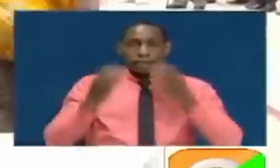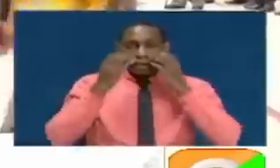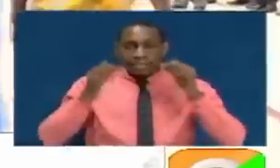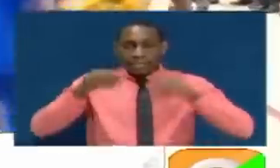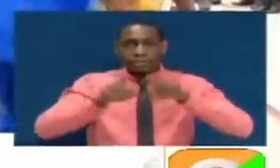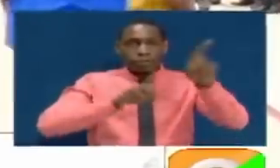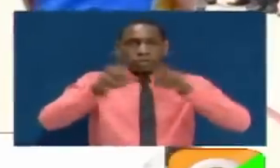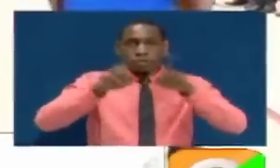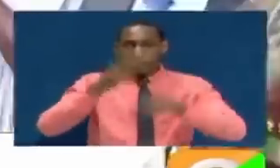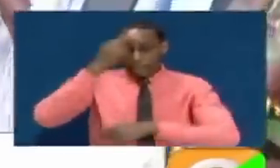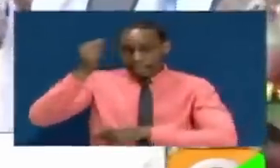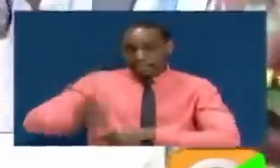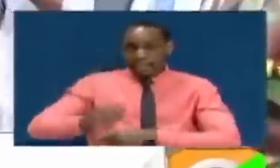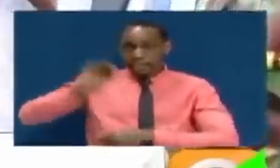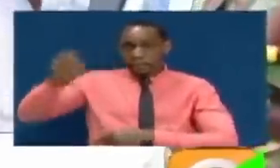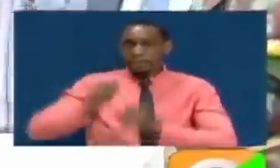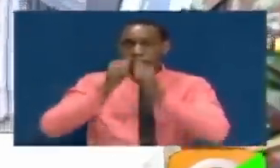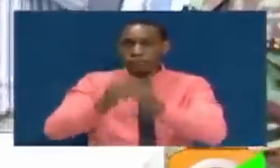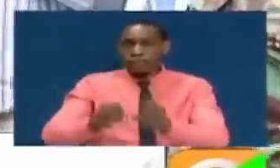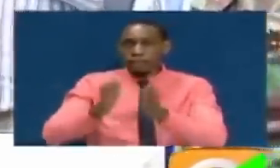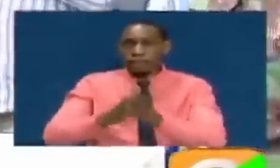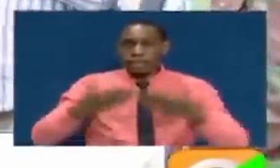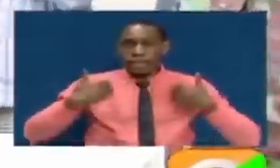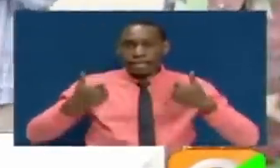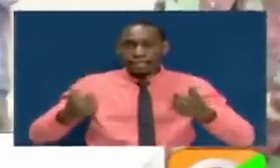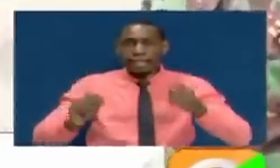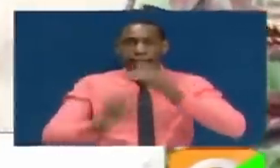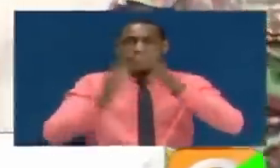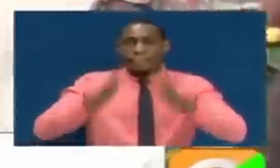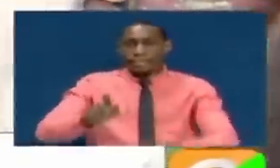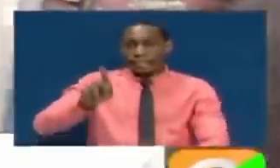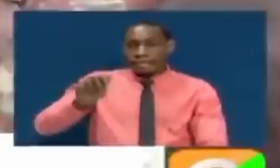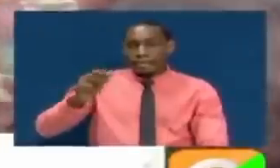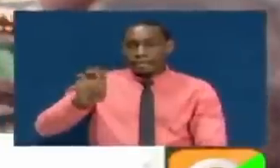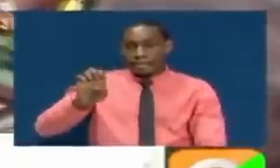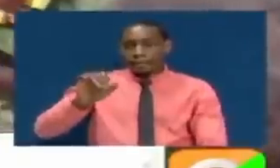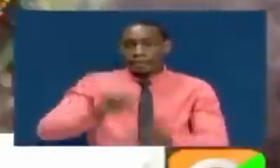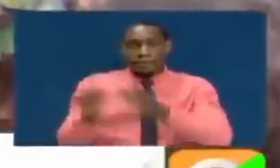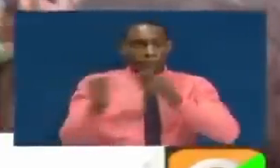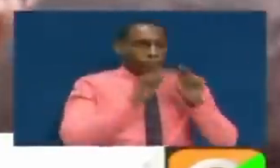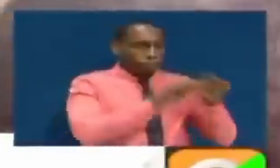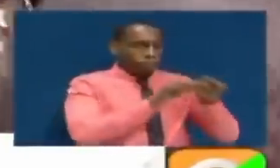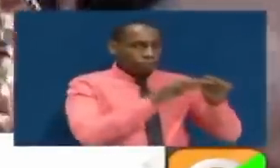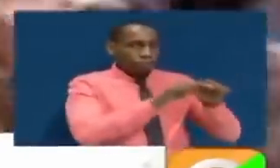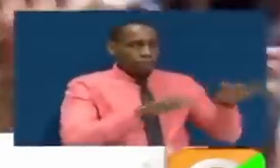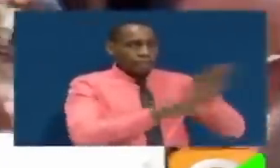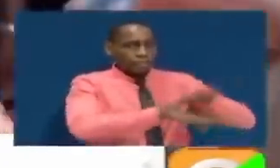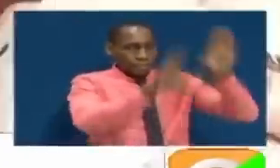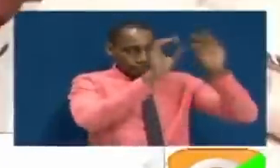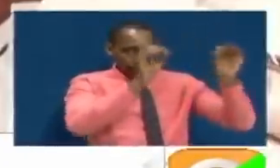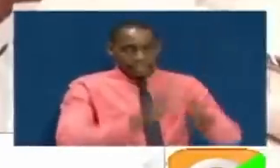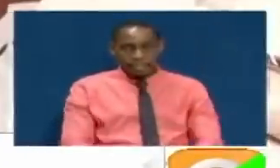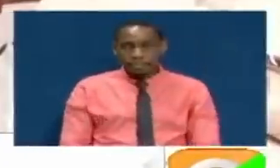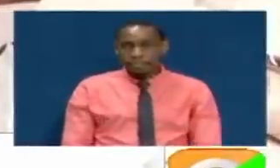Matiang'i today touring Kajiado County in the company of his health counterpart Mutahi Kagwe, where subtle jabs were directed at the deputy